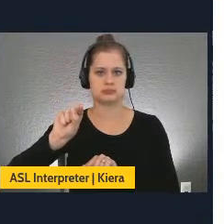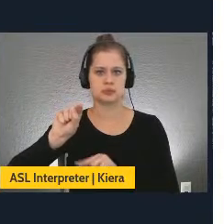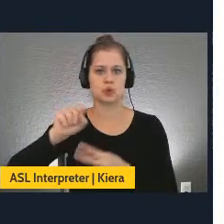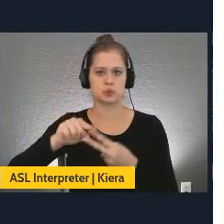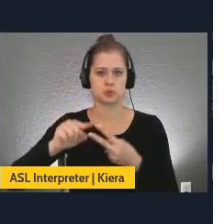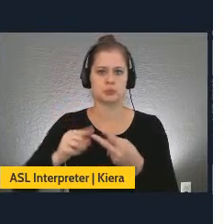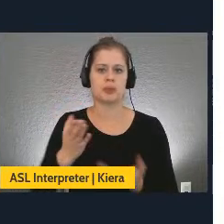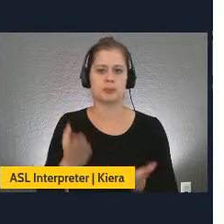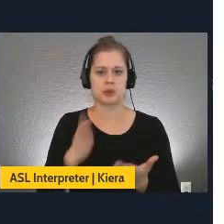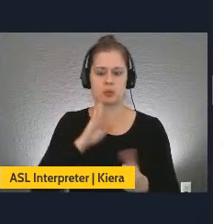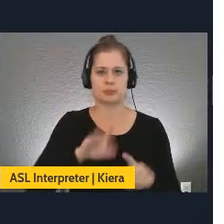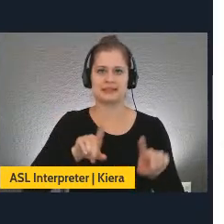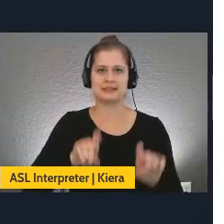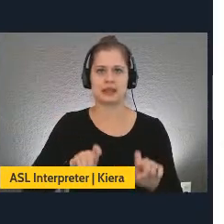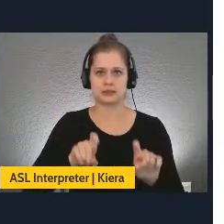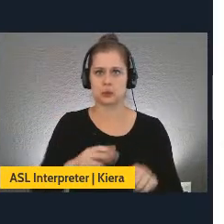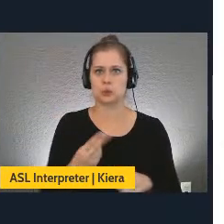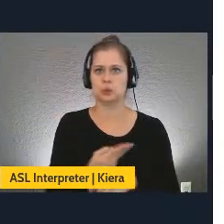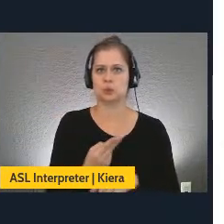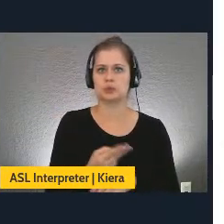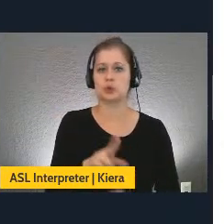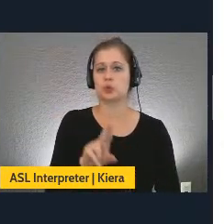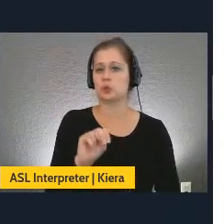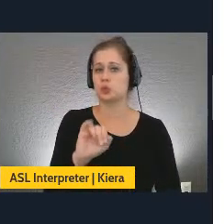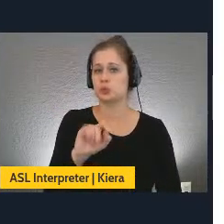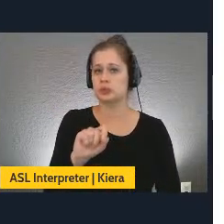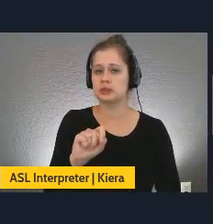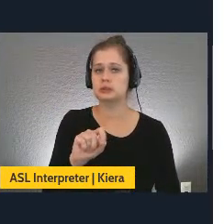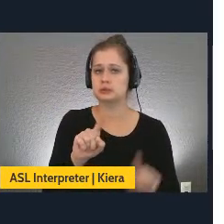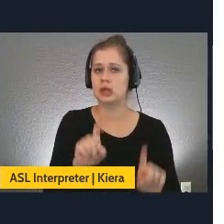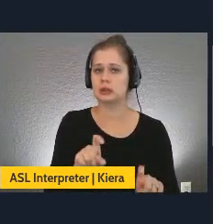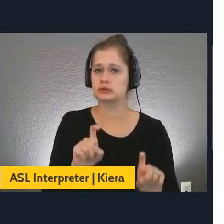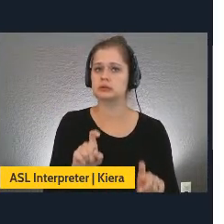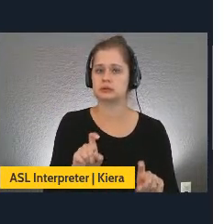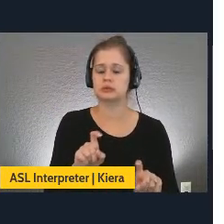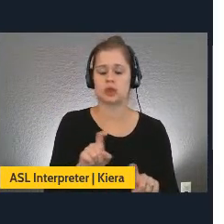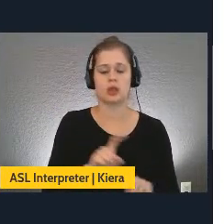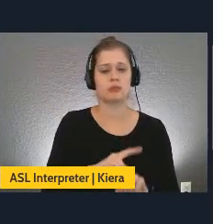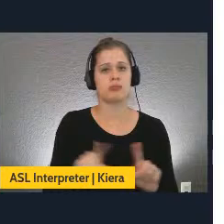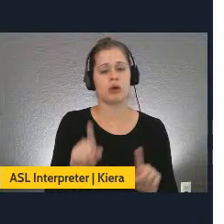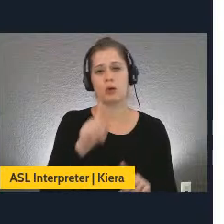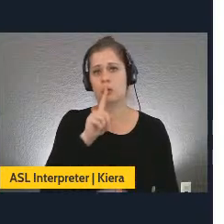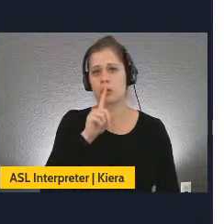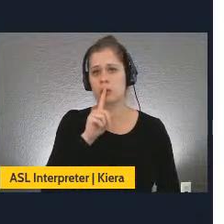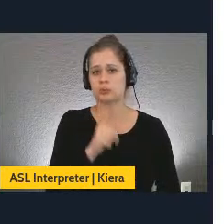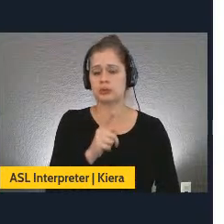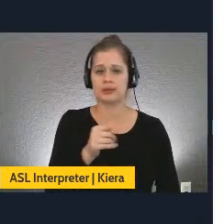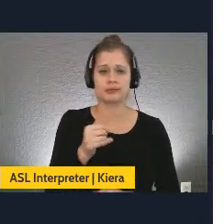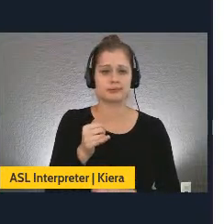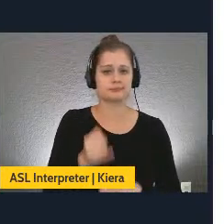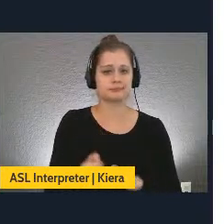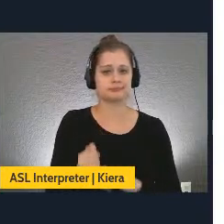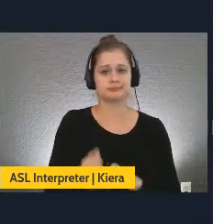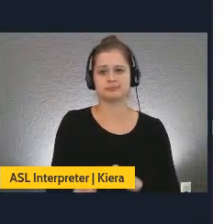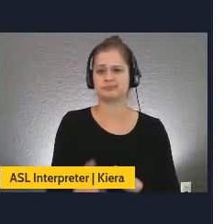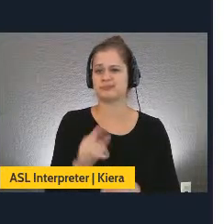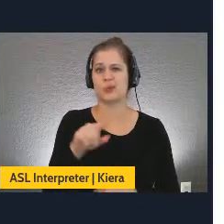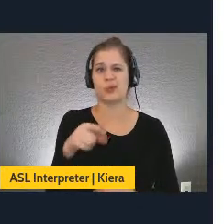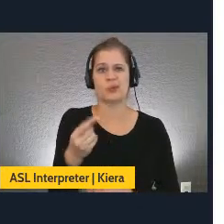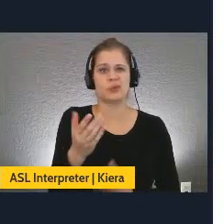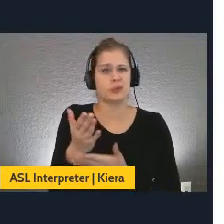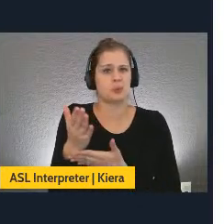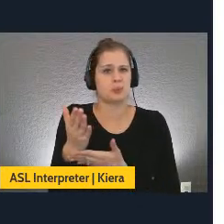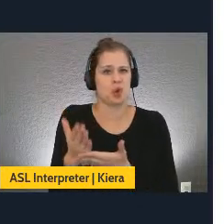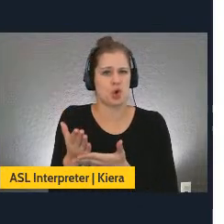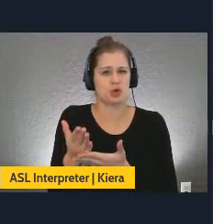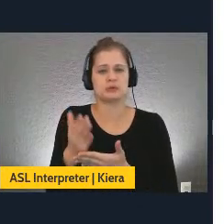testing using something like unit tests. But in the end, as you can see, it's only a small piece of the puzzle,